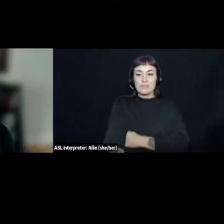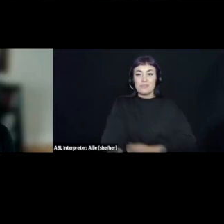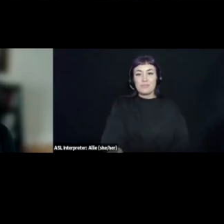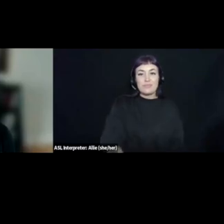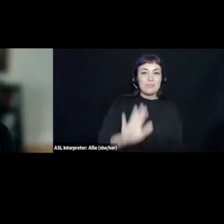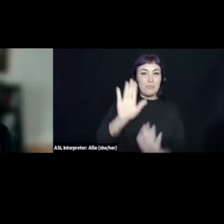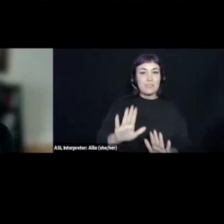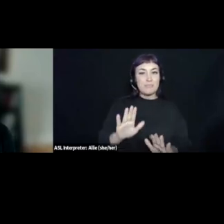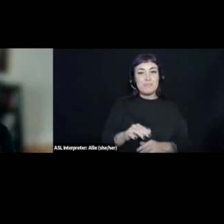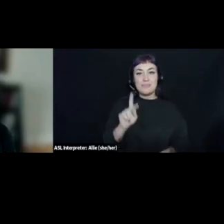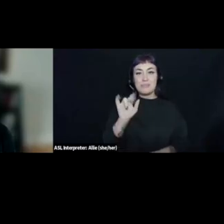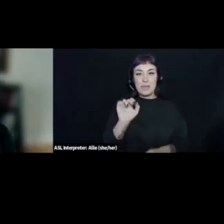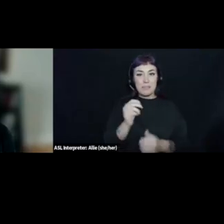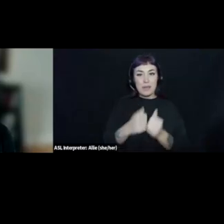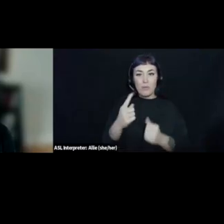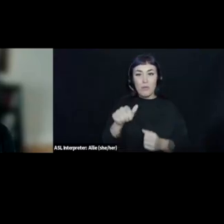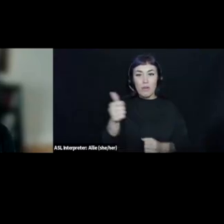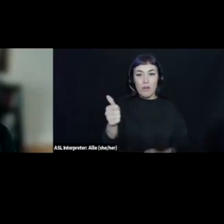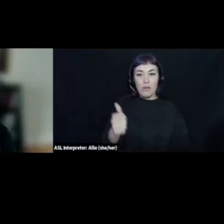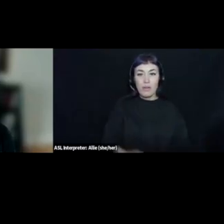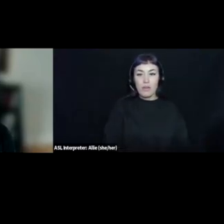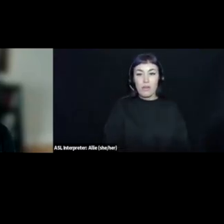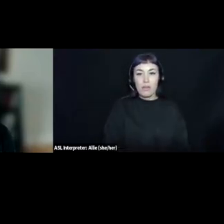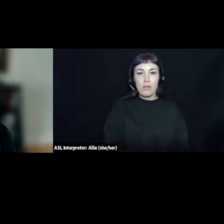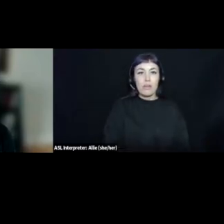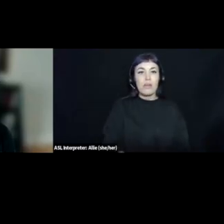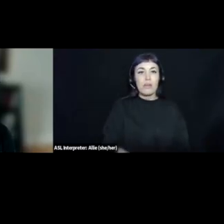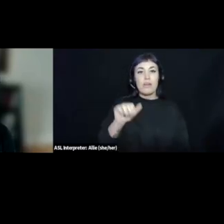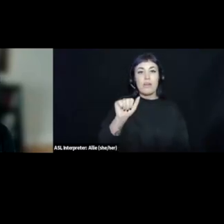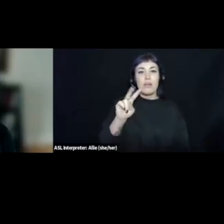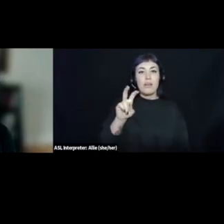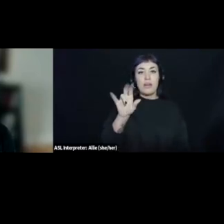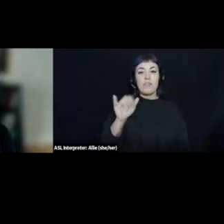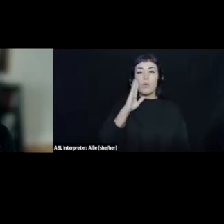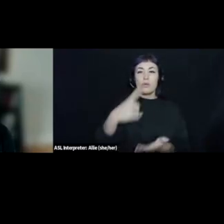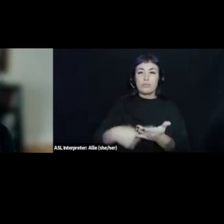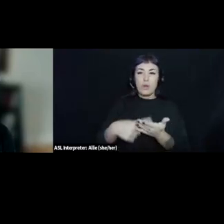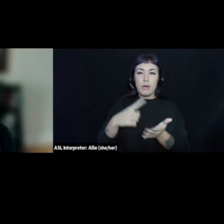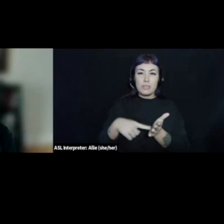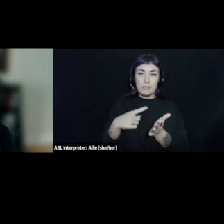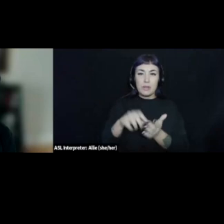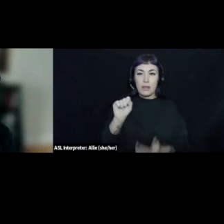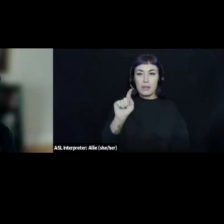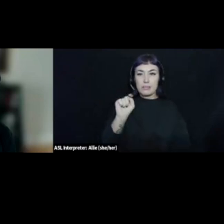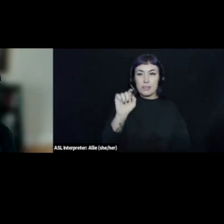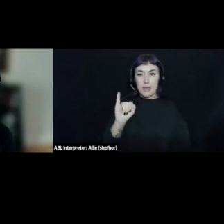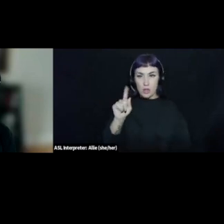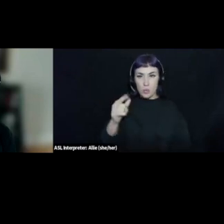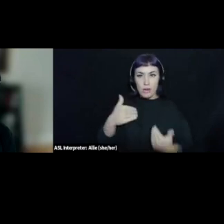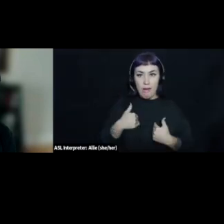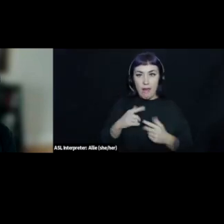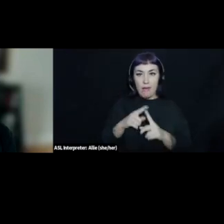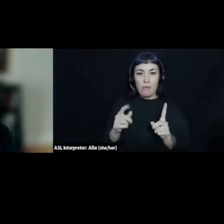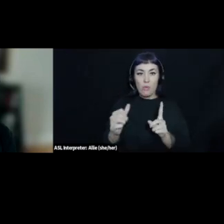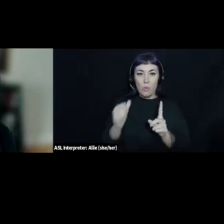Anyone else? Are you going to talk at all about how sometimes STIs can, like, you can have them, but they won't